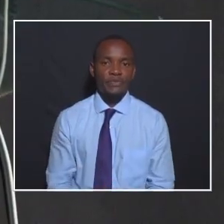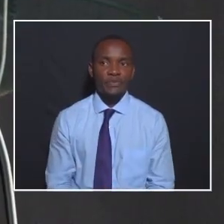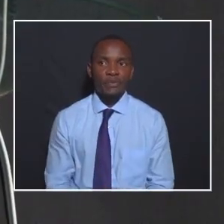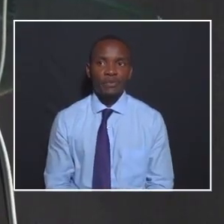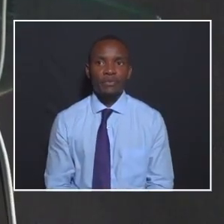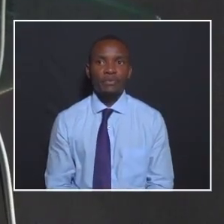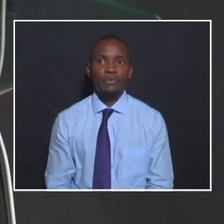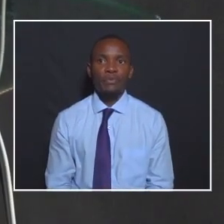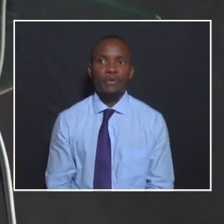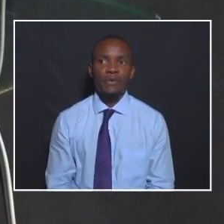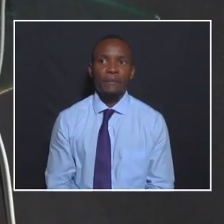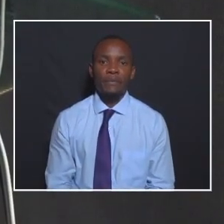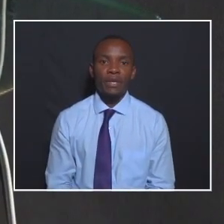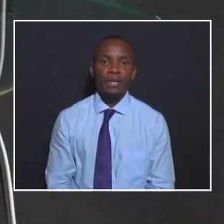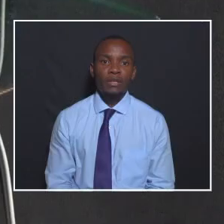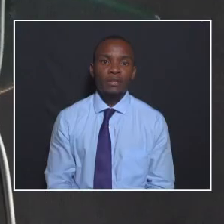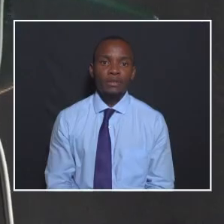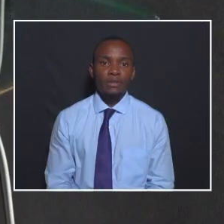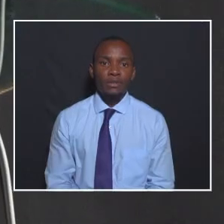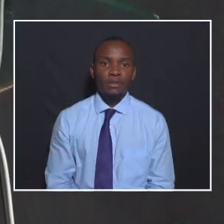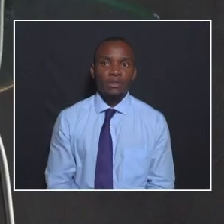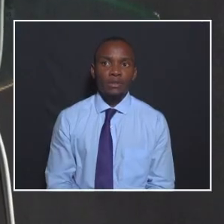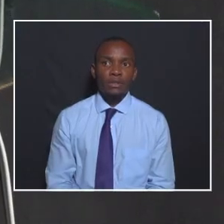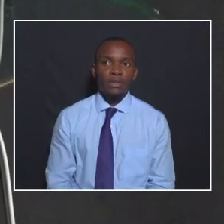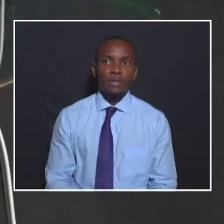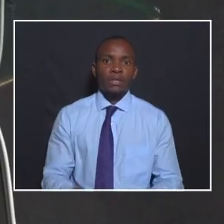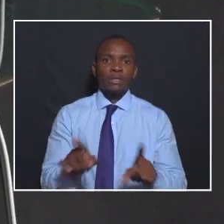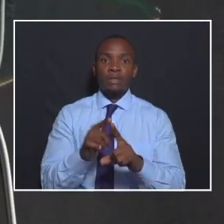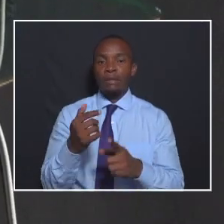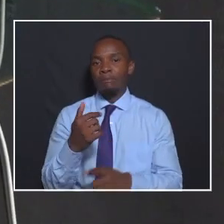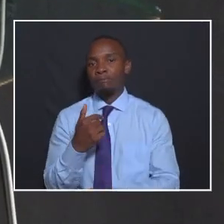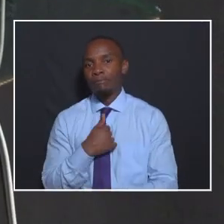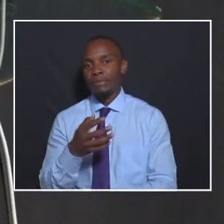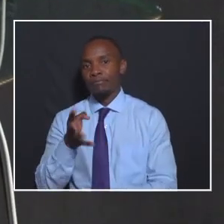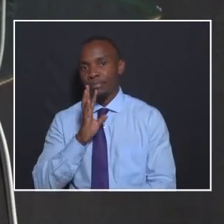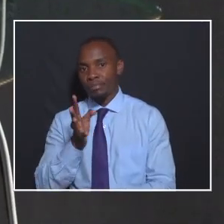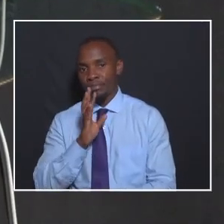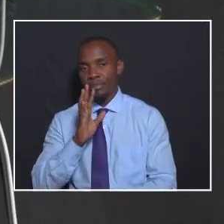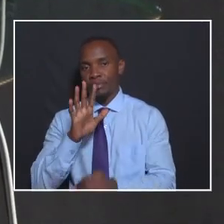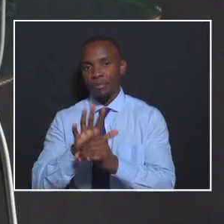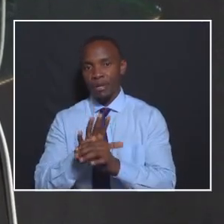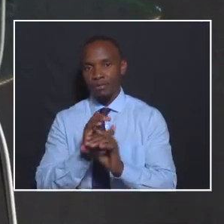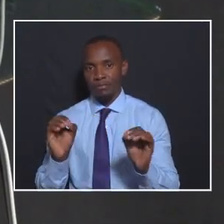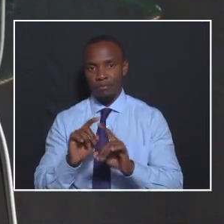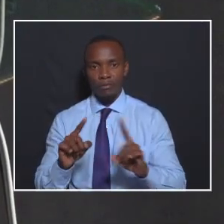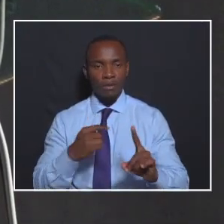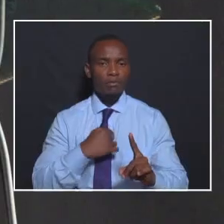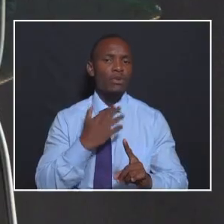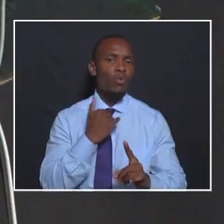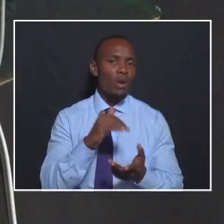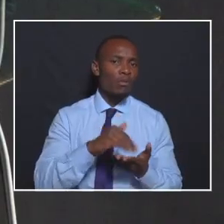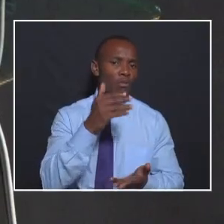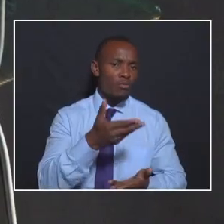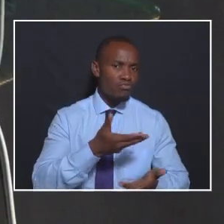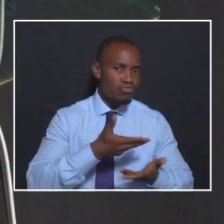This is going to be, I'm not going to be doing lots of conversations. I want this to be very interactive. Sound should not